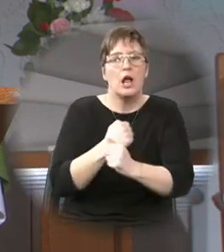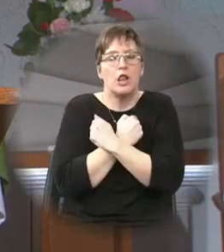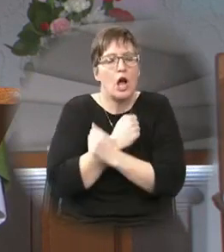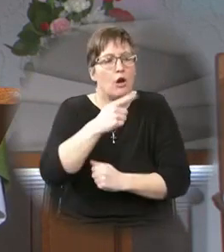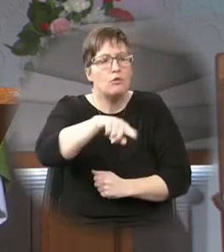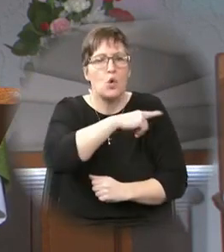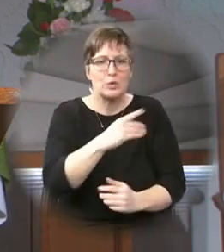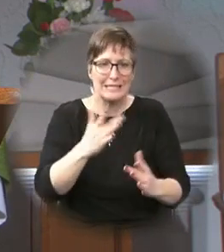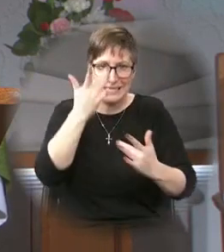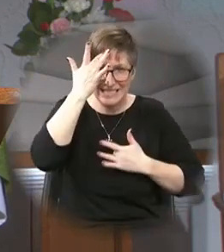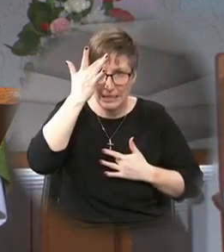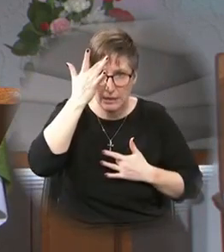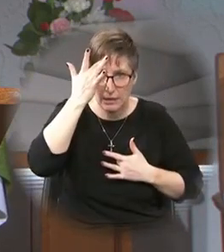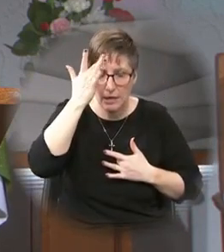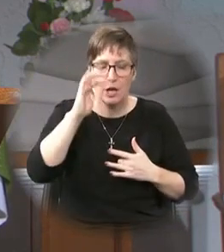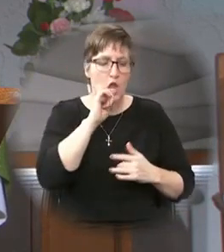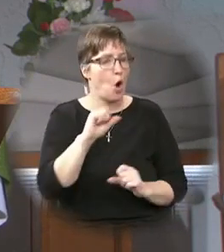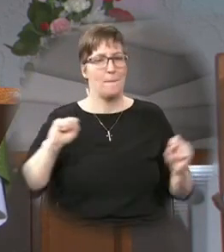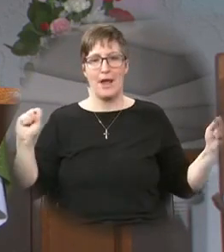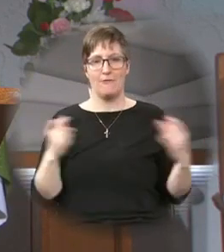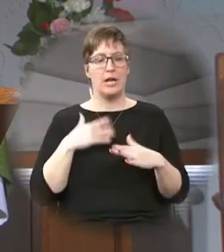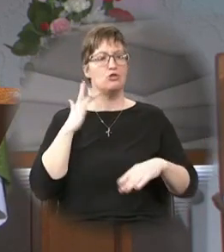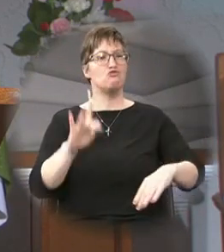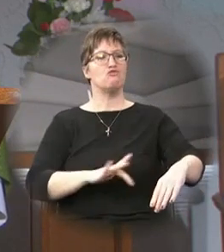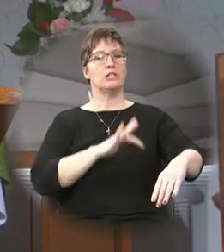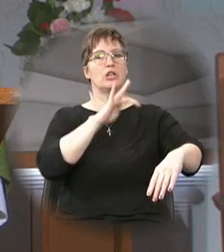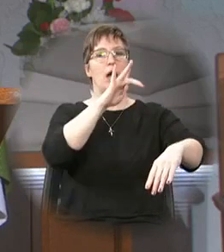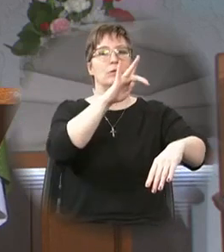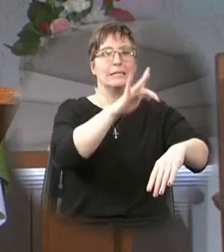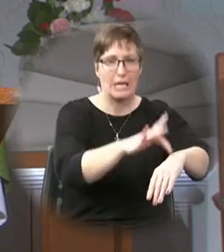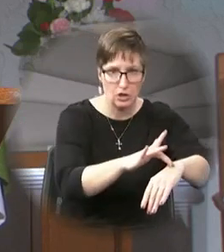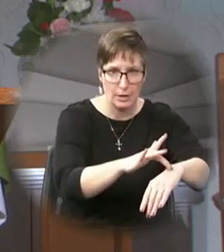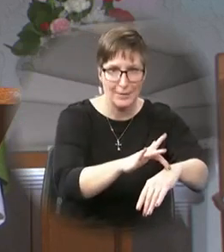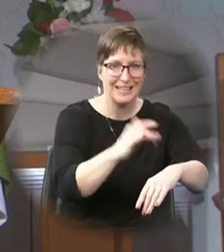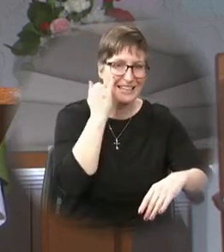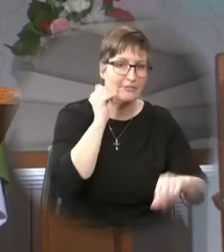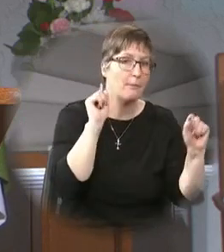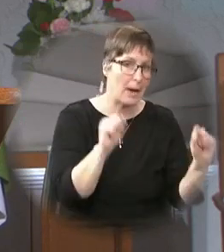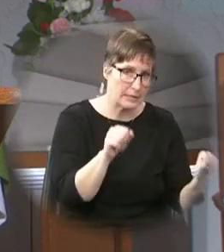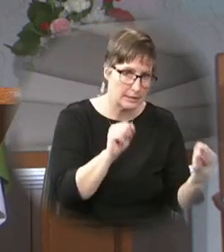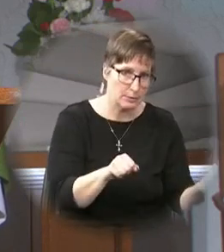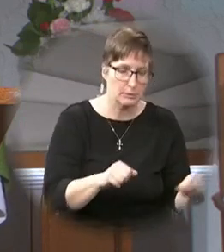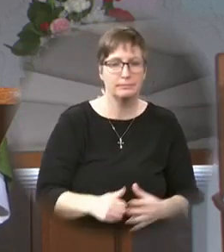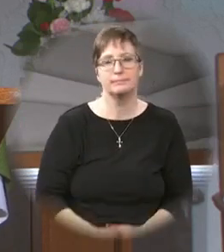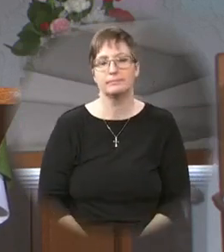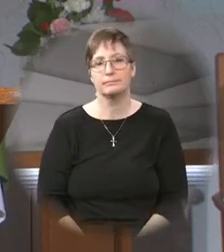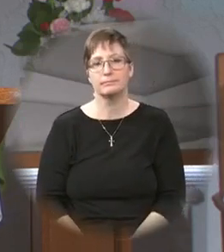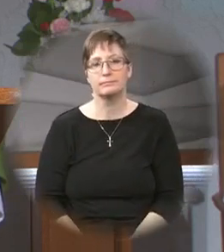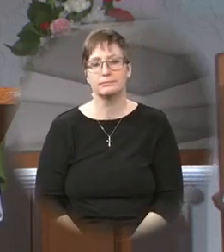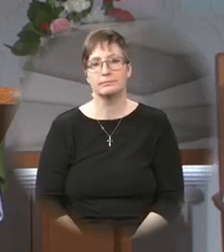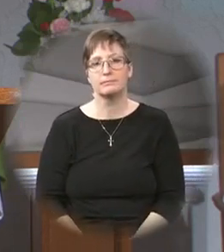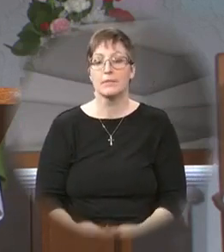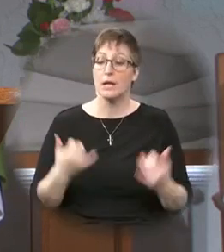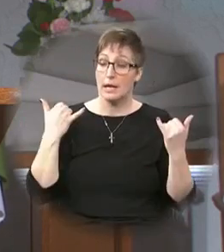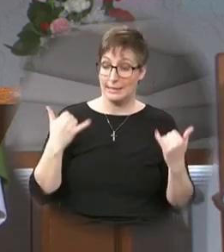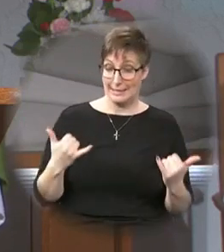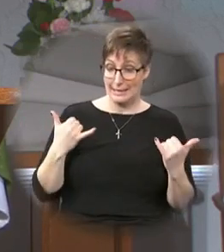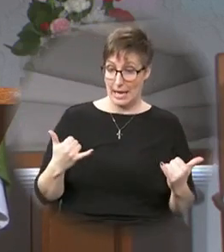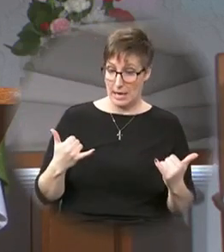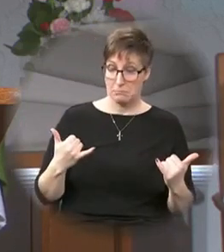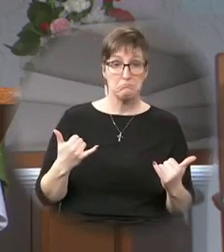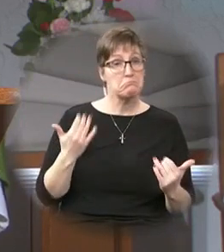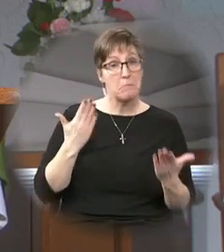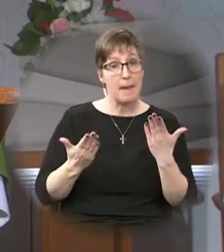are ill and not to be afraid to reach out and touch them when possible. Today, is